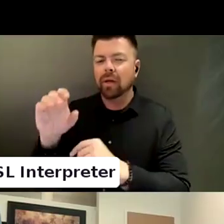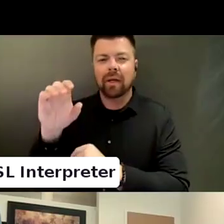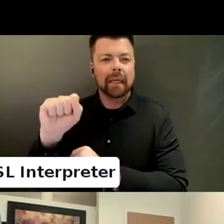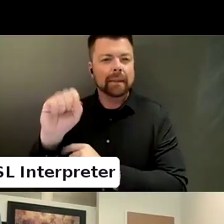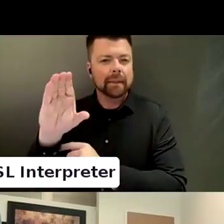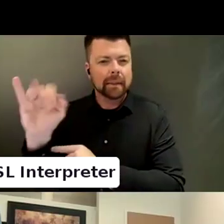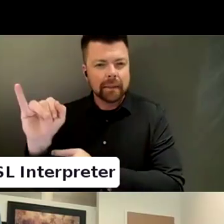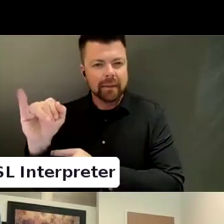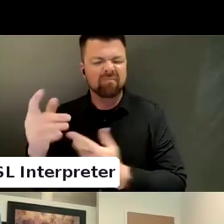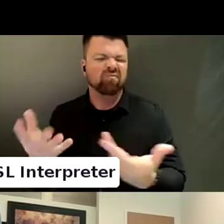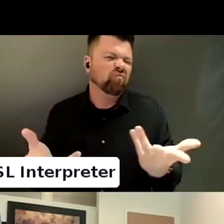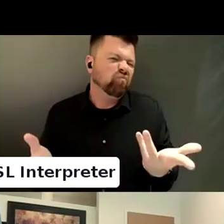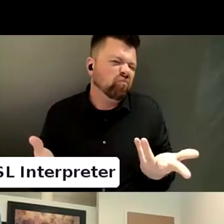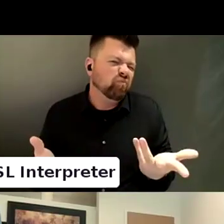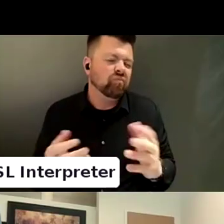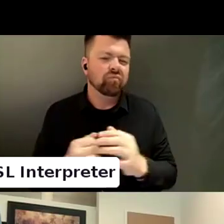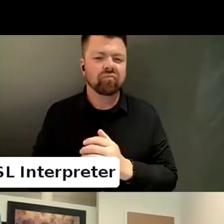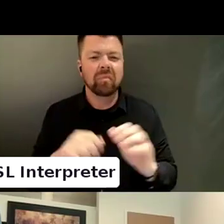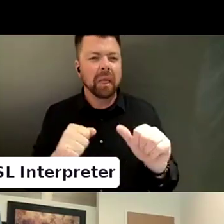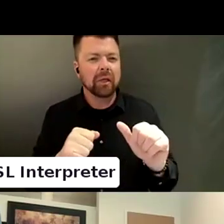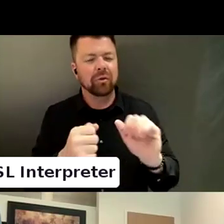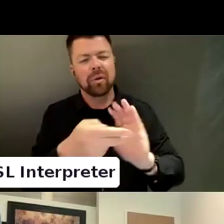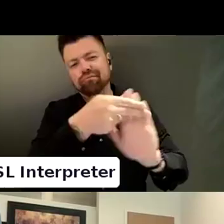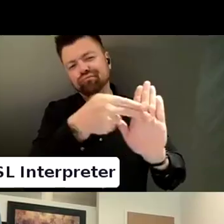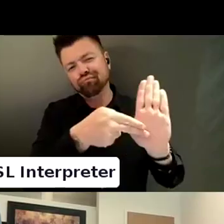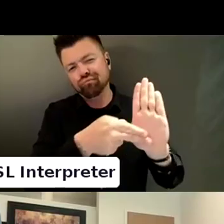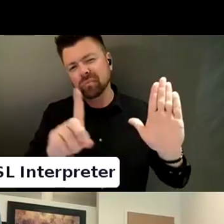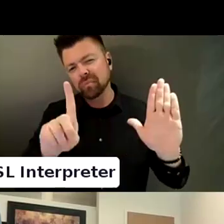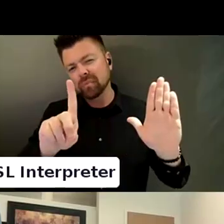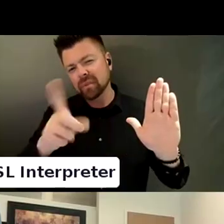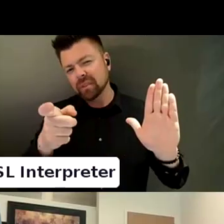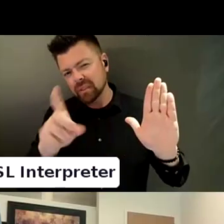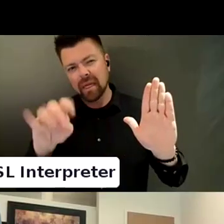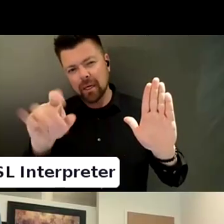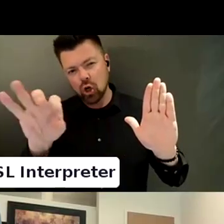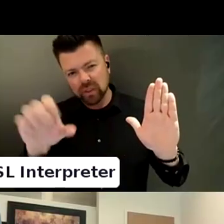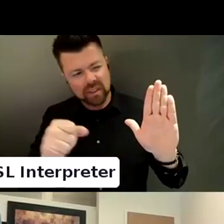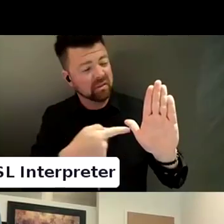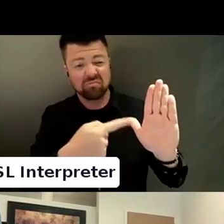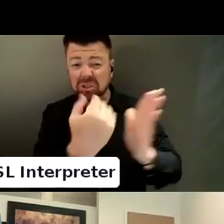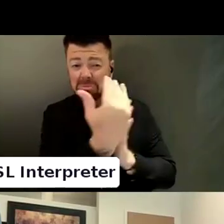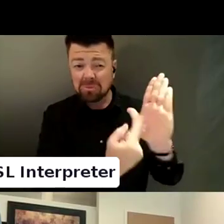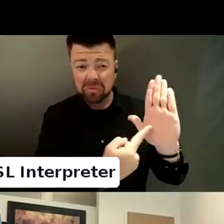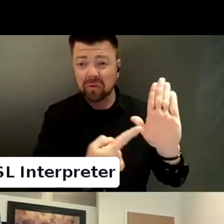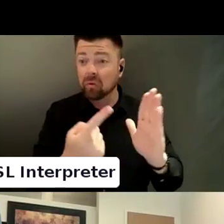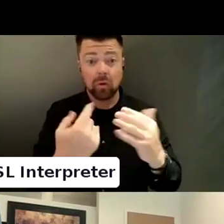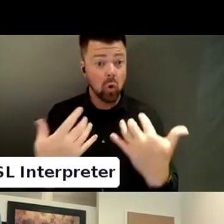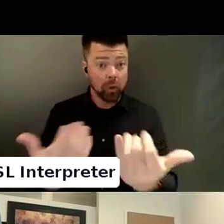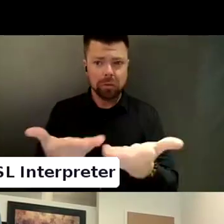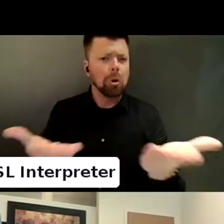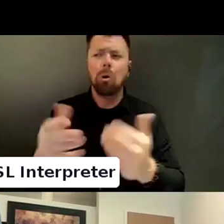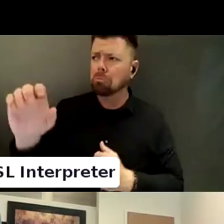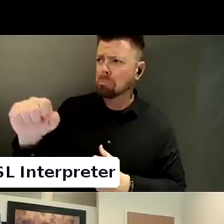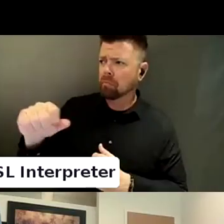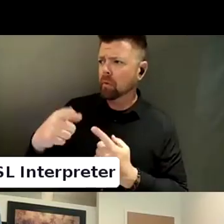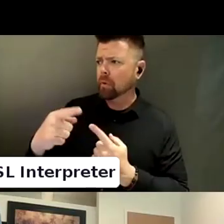Can you list some of those diagnoses out for the people who are listening? Yeah, absolutely. So when